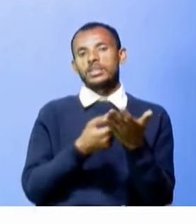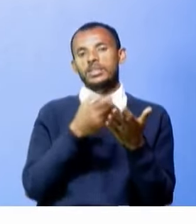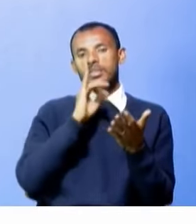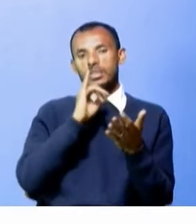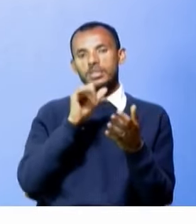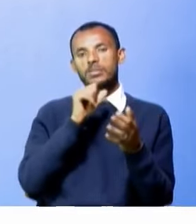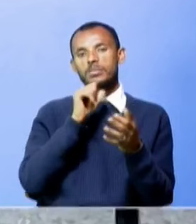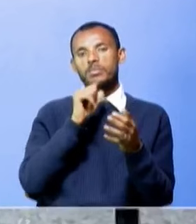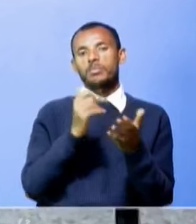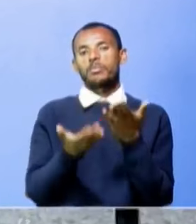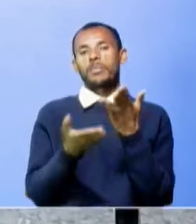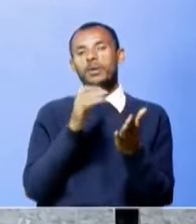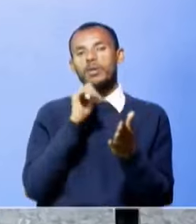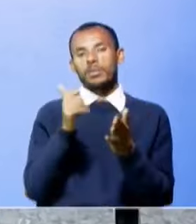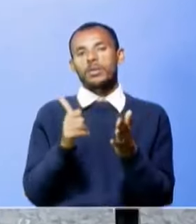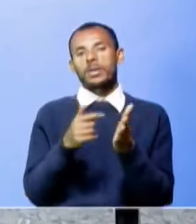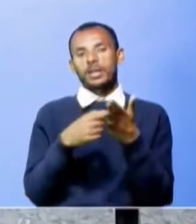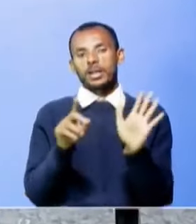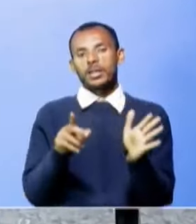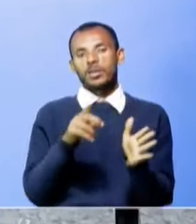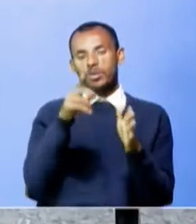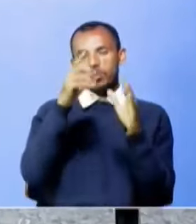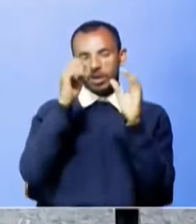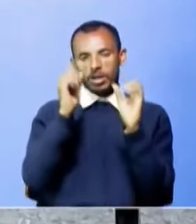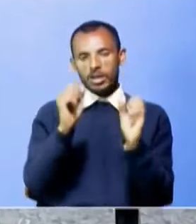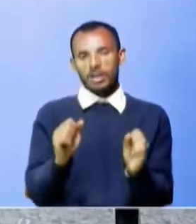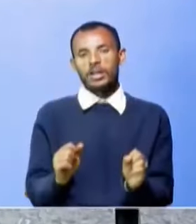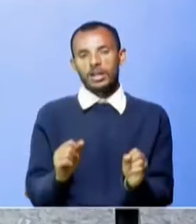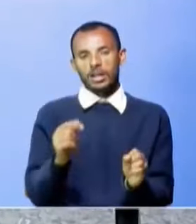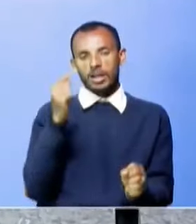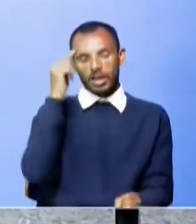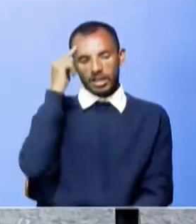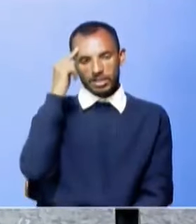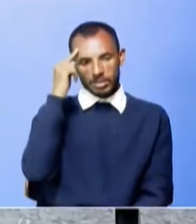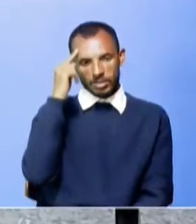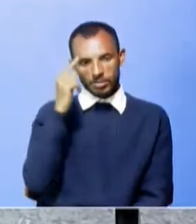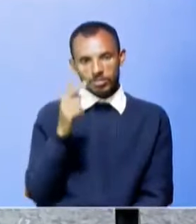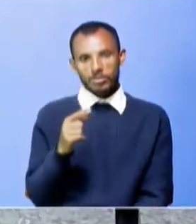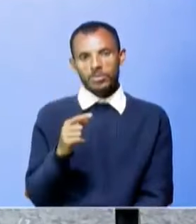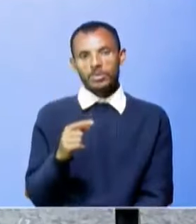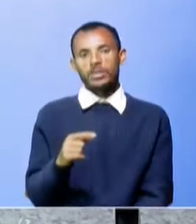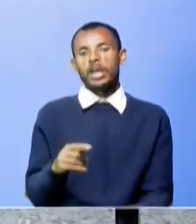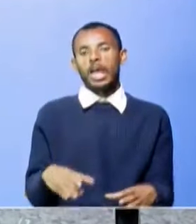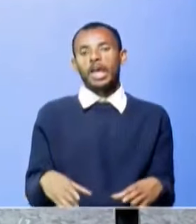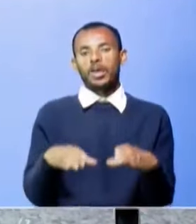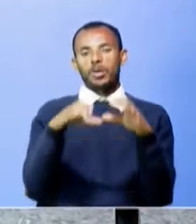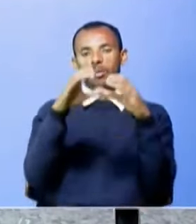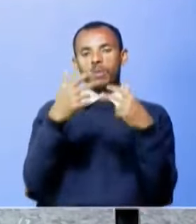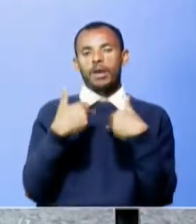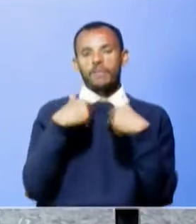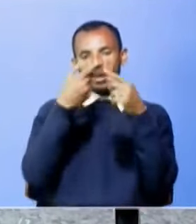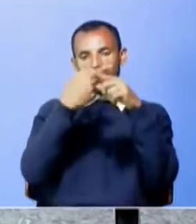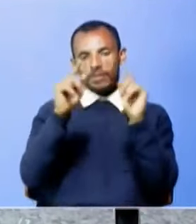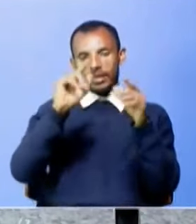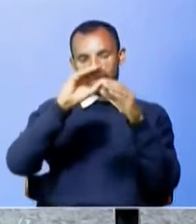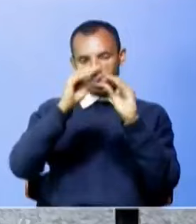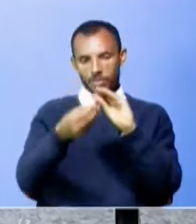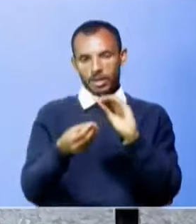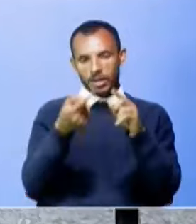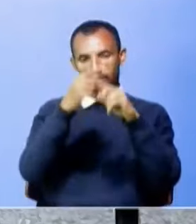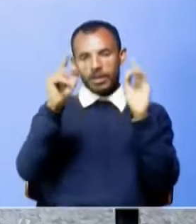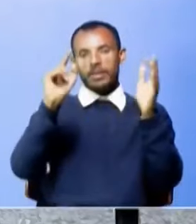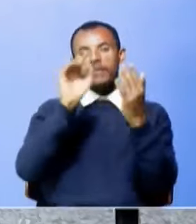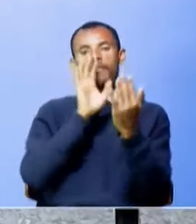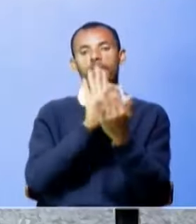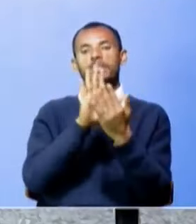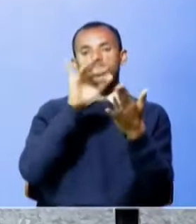clear, but you can assume a cube having different numbers on different faces.